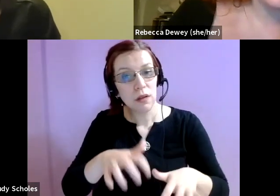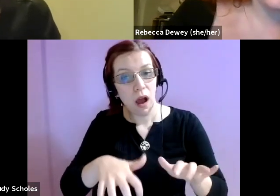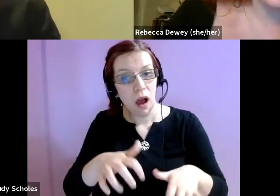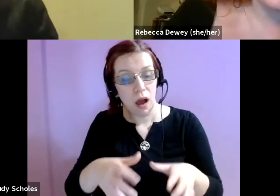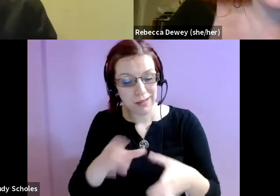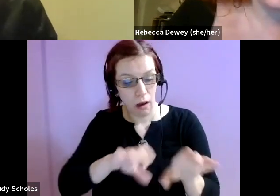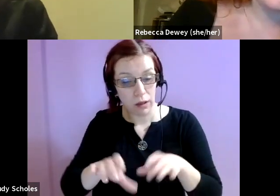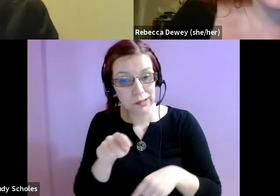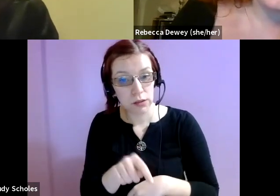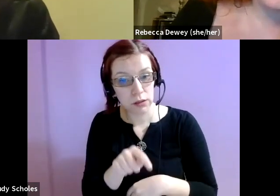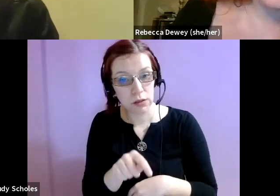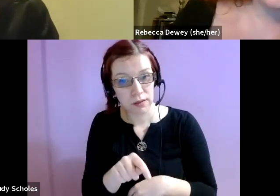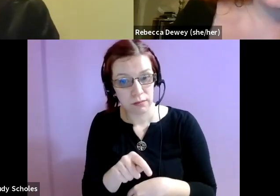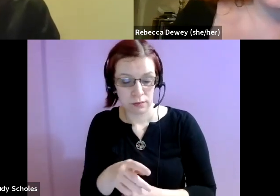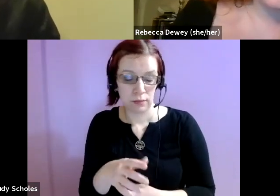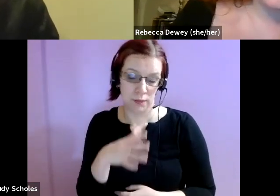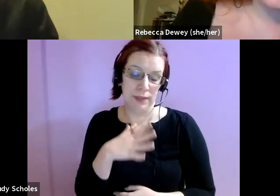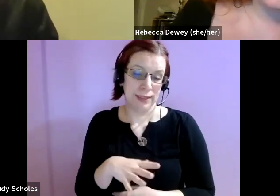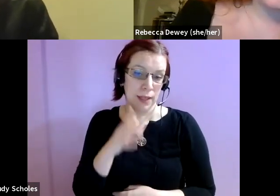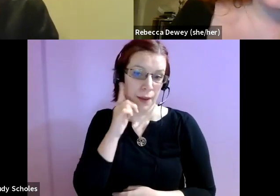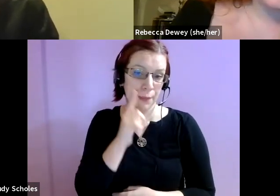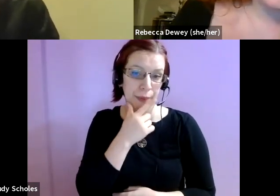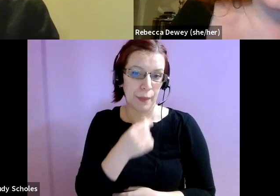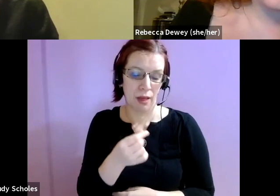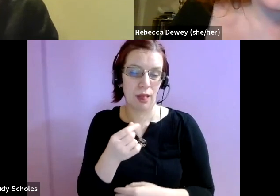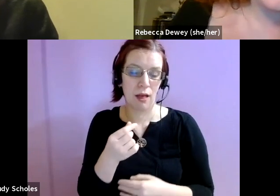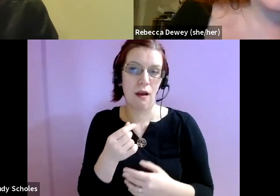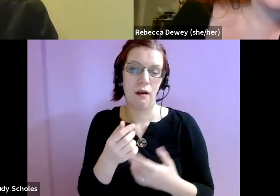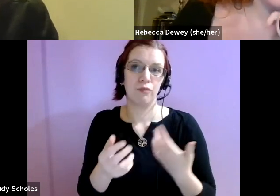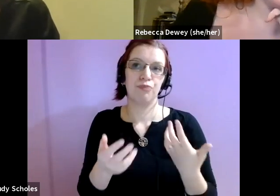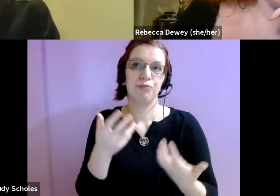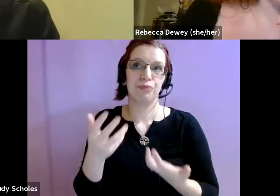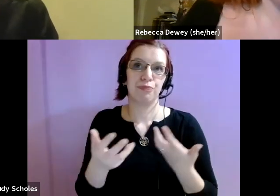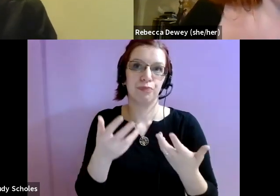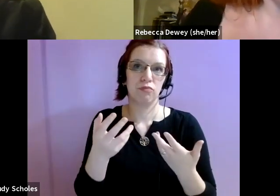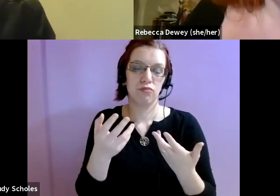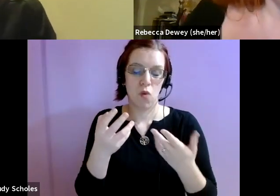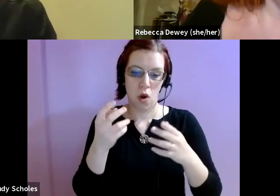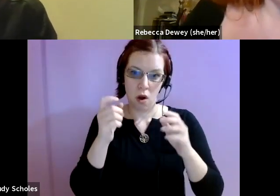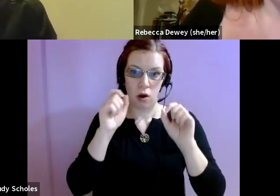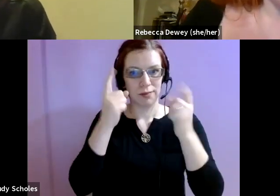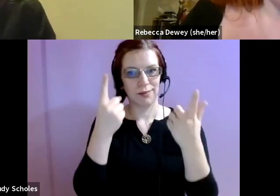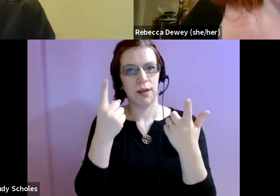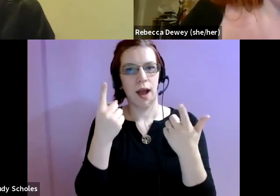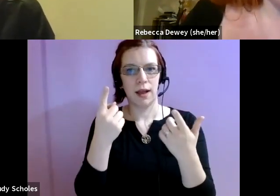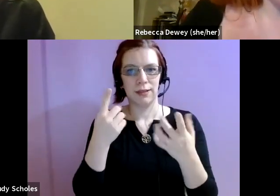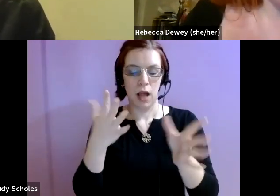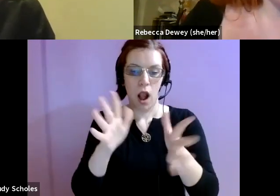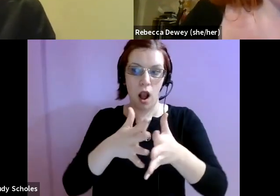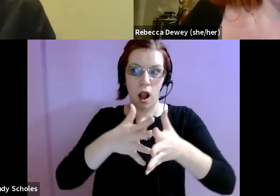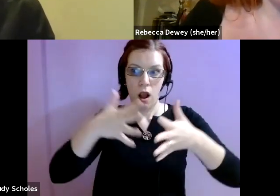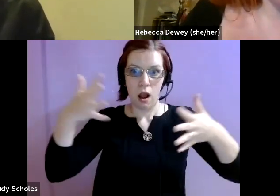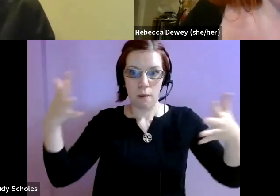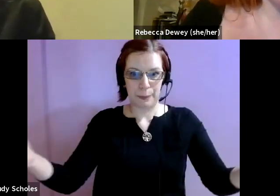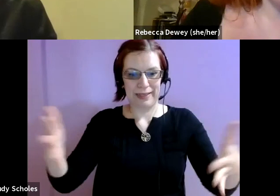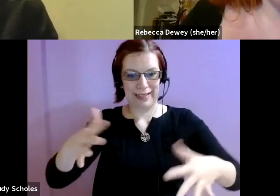science, we need people who understand, you know, how to do efficient large-scale computing. So computing, we need